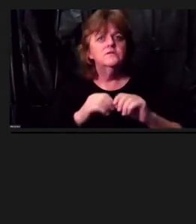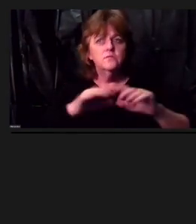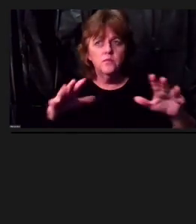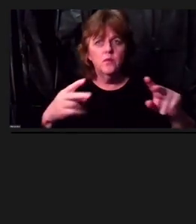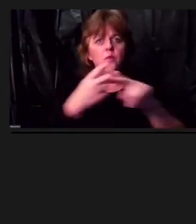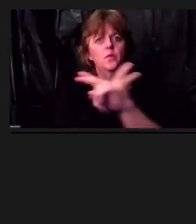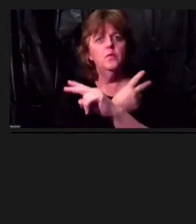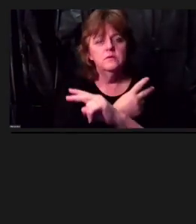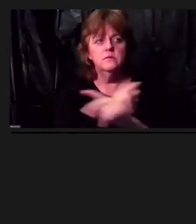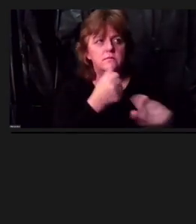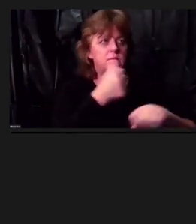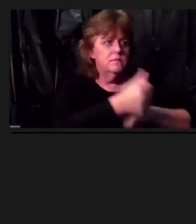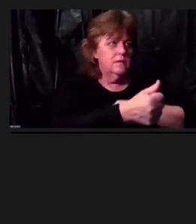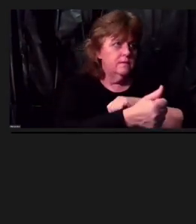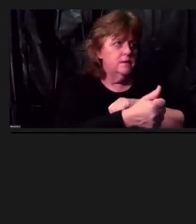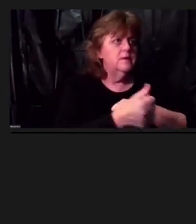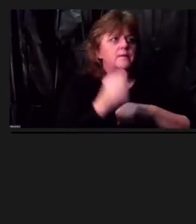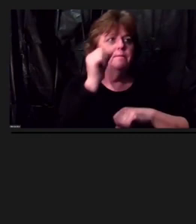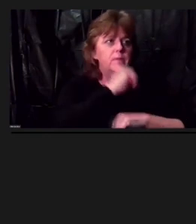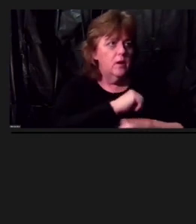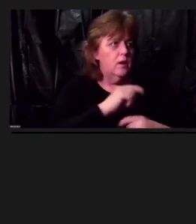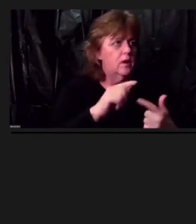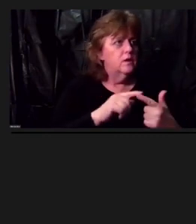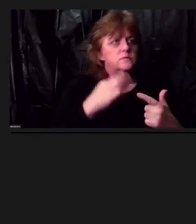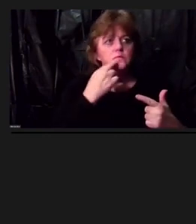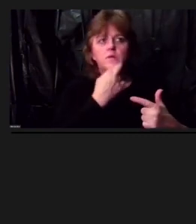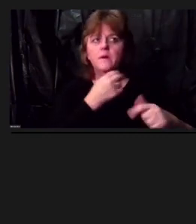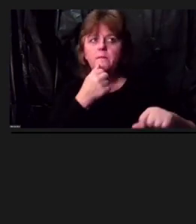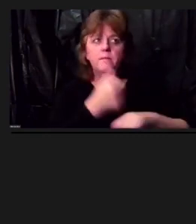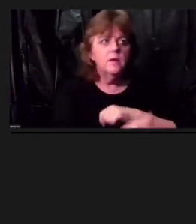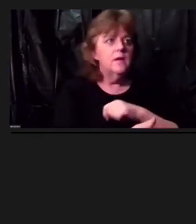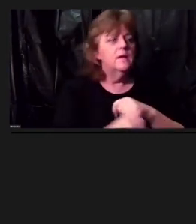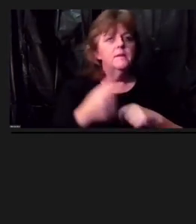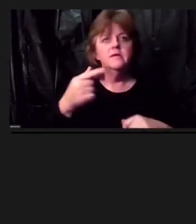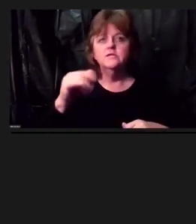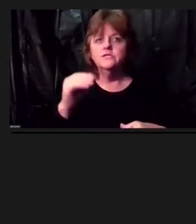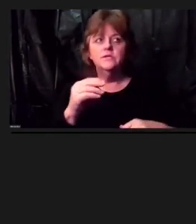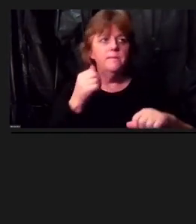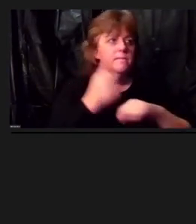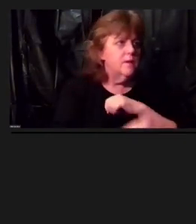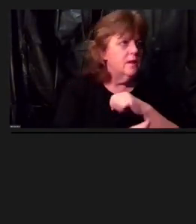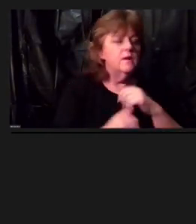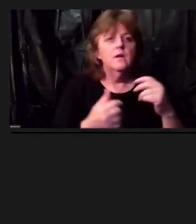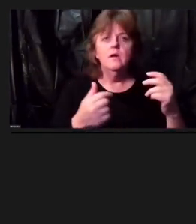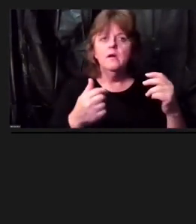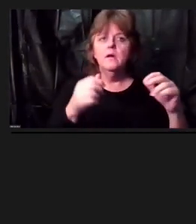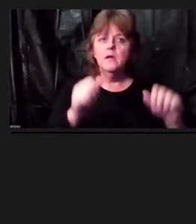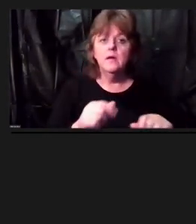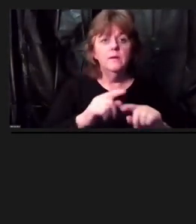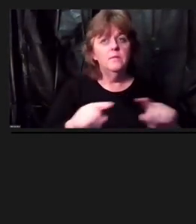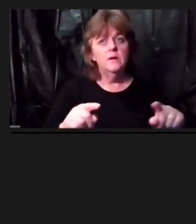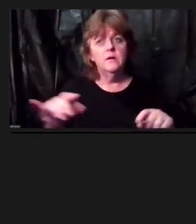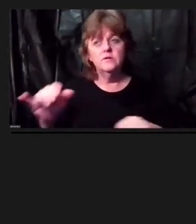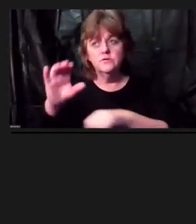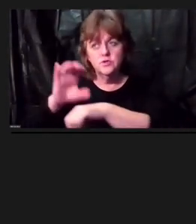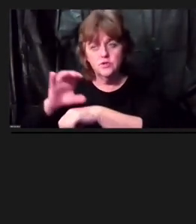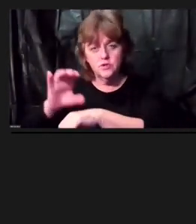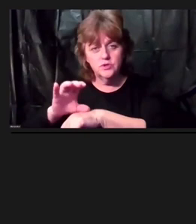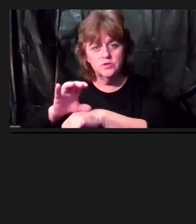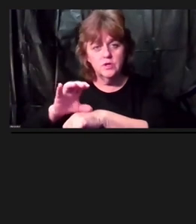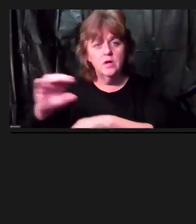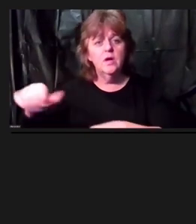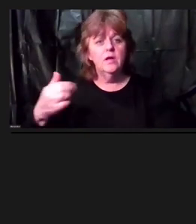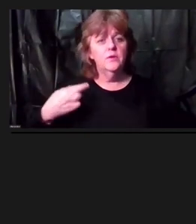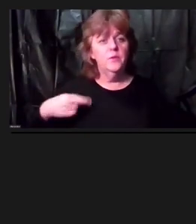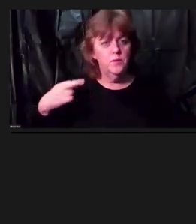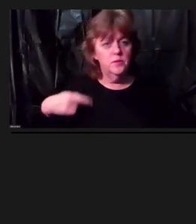blame bars, we can blame restaurants, we can blame gyms, but there are a couple key areas, churches and other